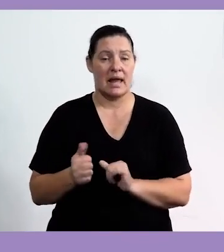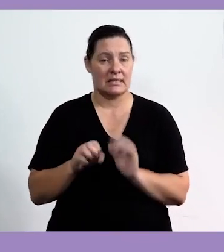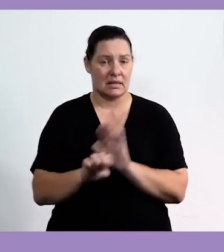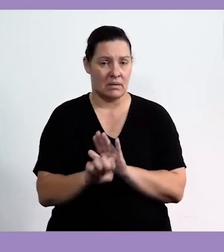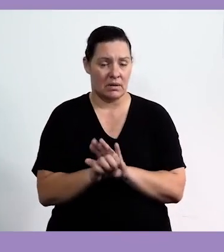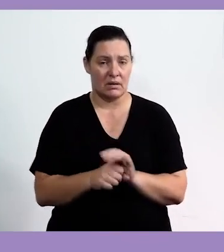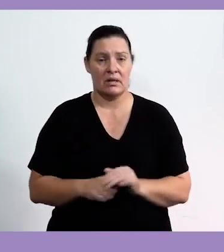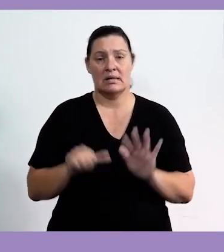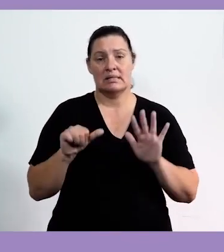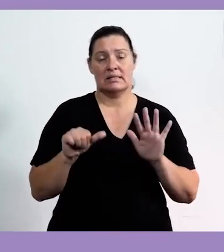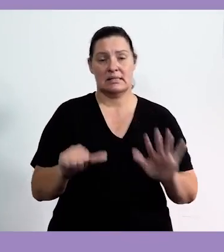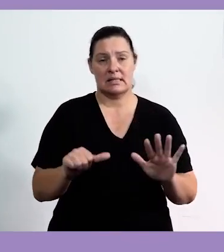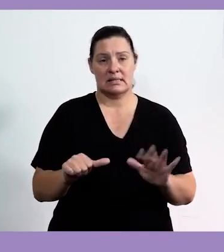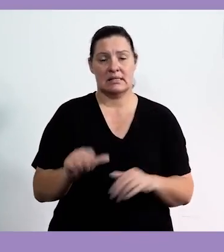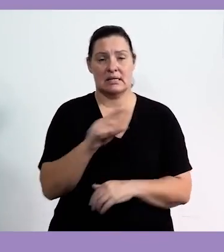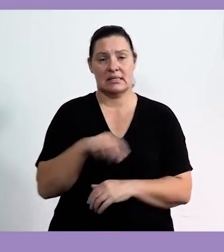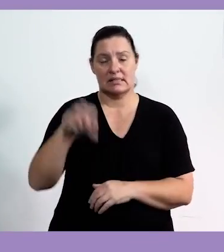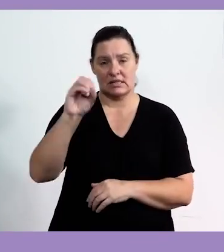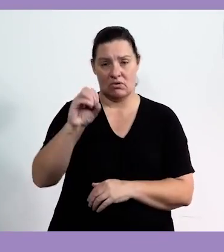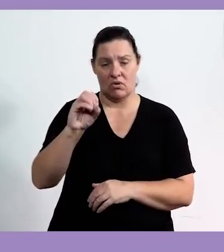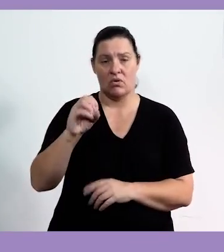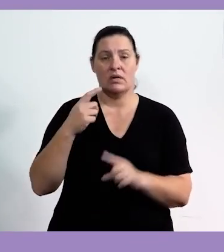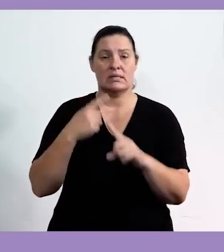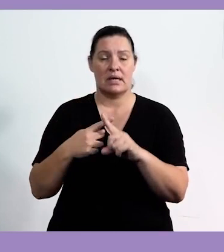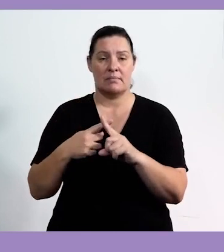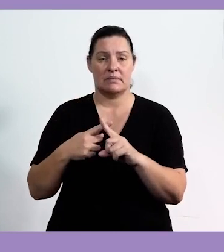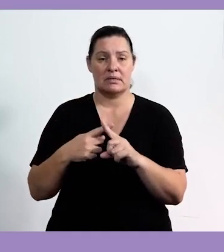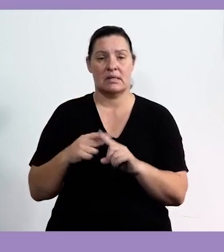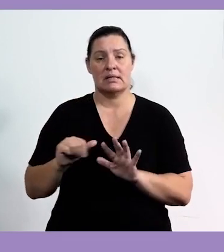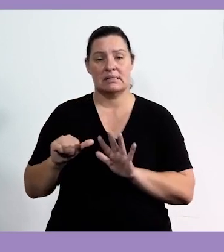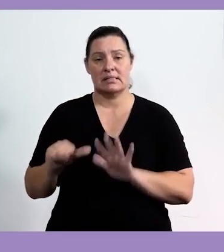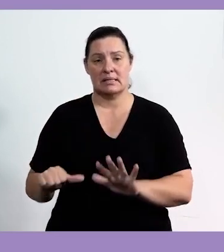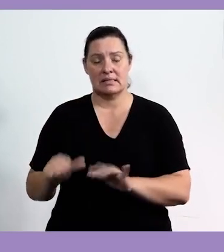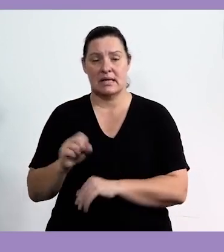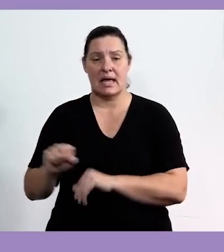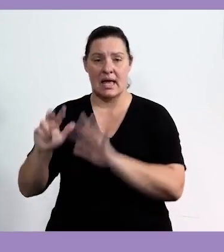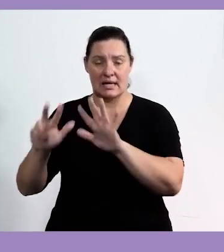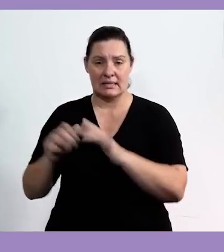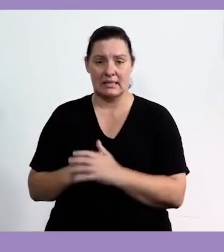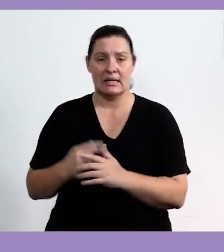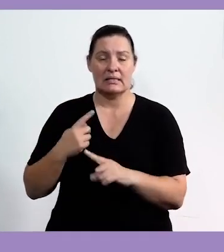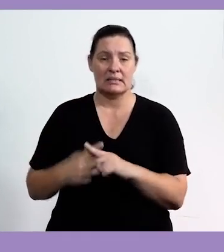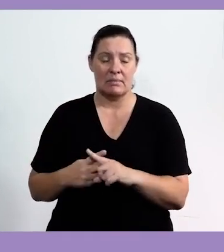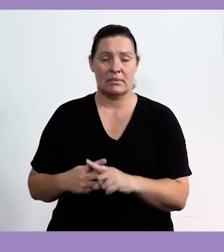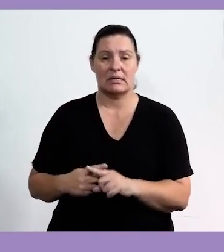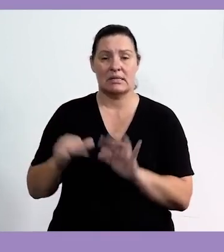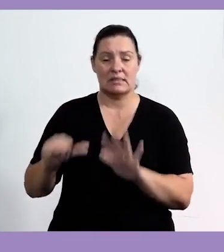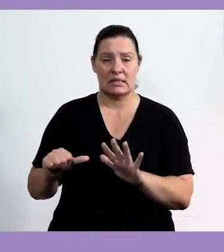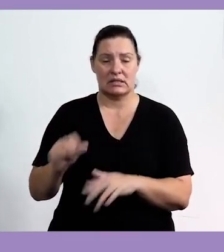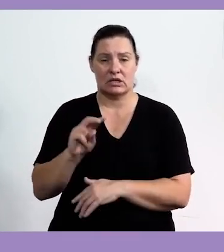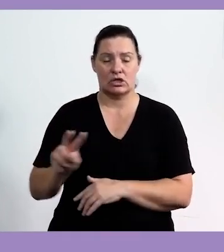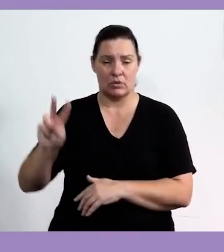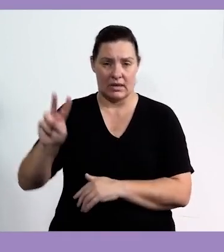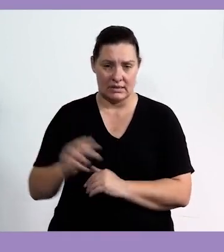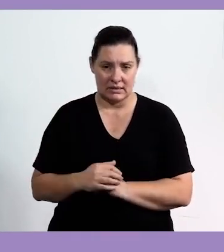next example is 6 to the exponent 0 multiplied by 6 to the exponent 8 multiplied by 6